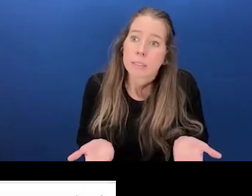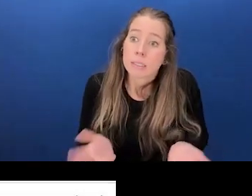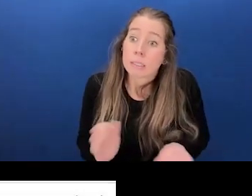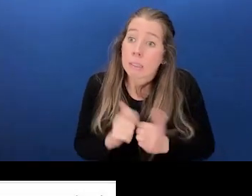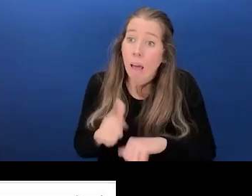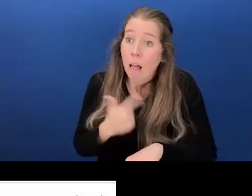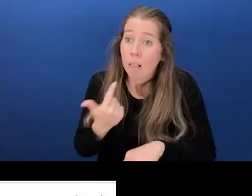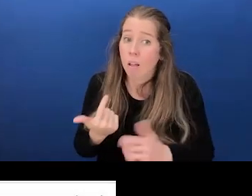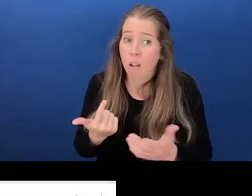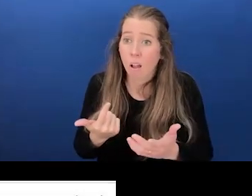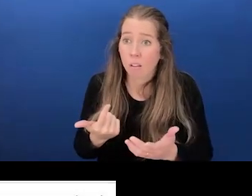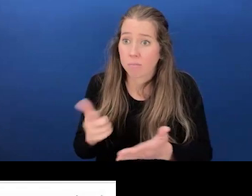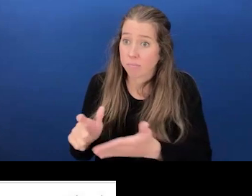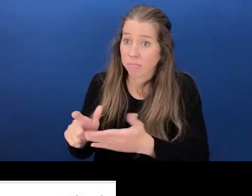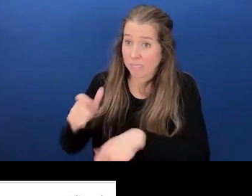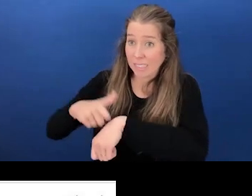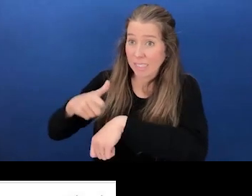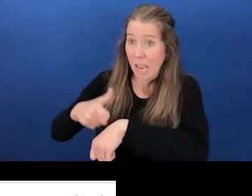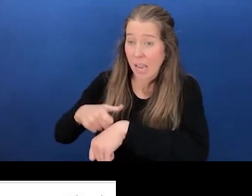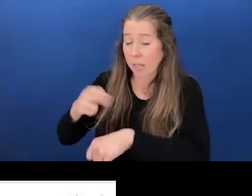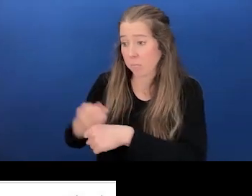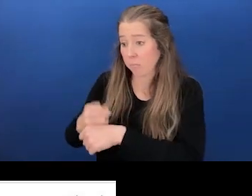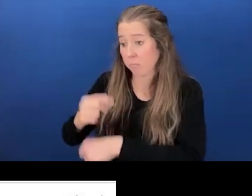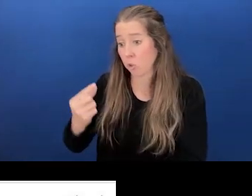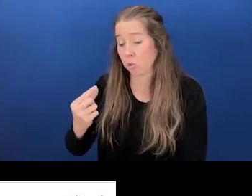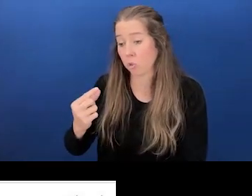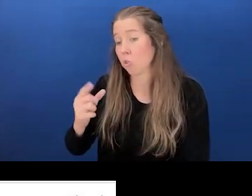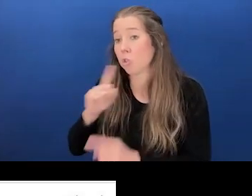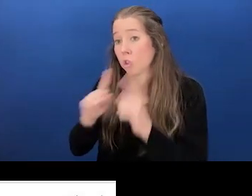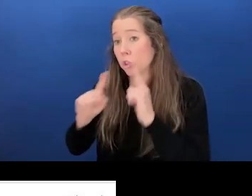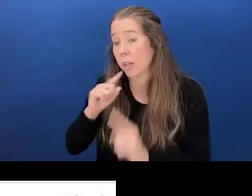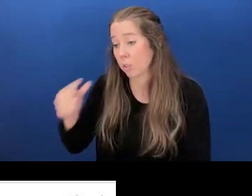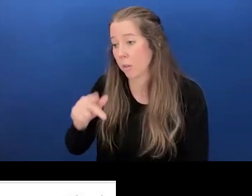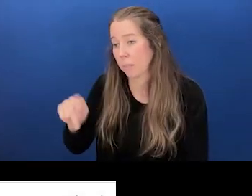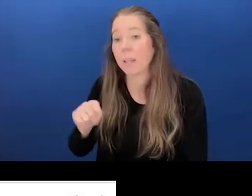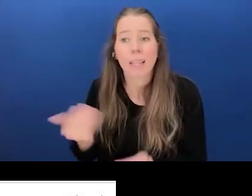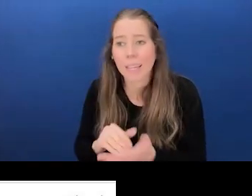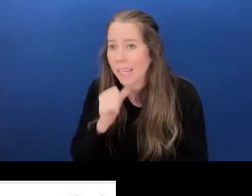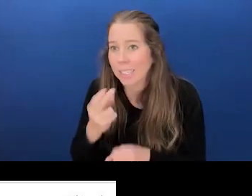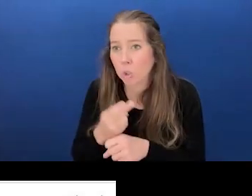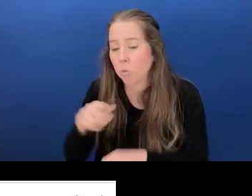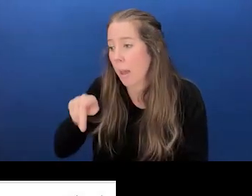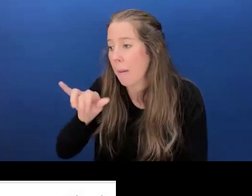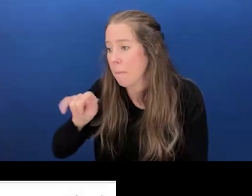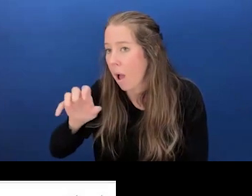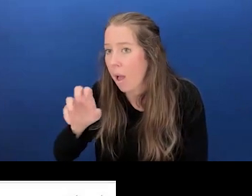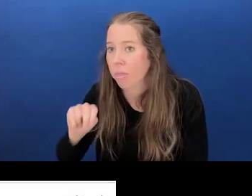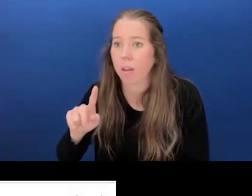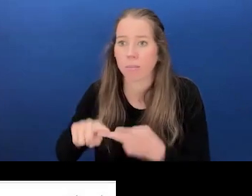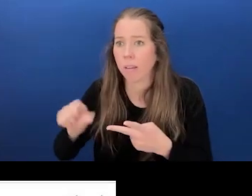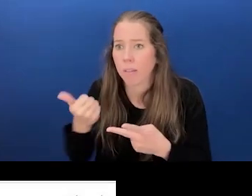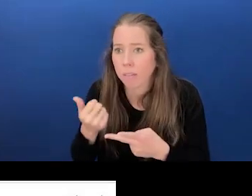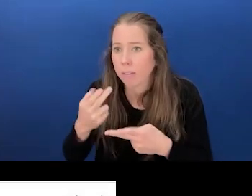me to just use ChatGPT? Again, I did not use Python. I did not use LangChain. I did